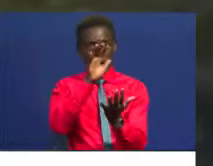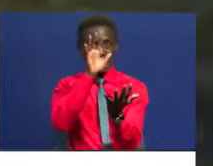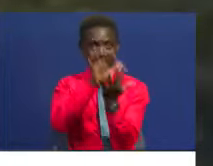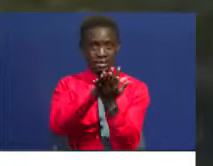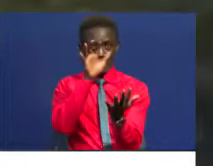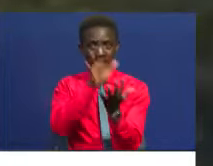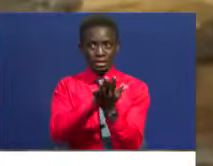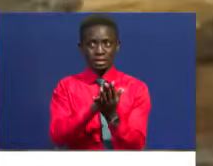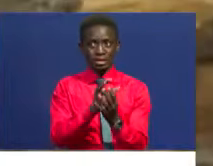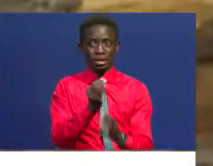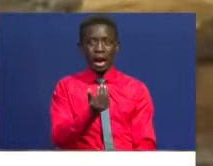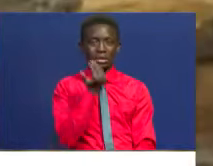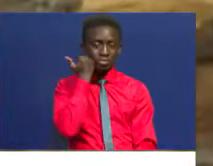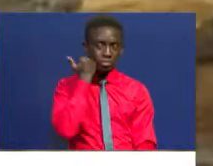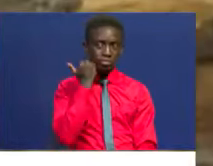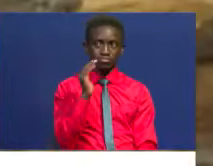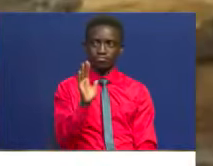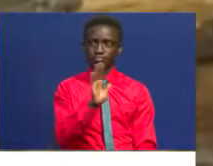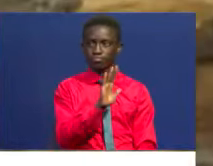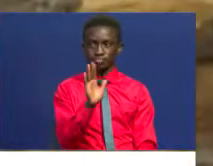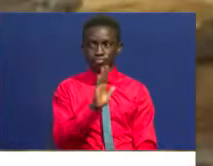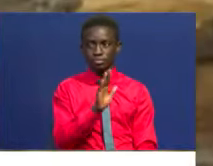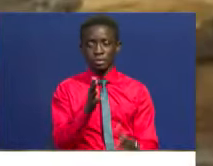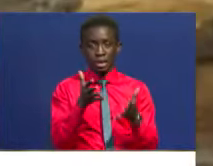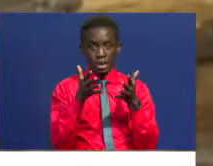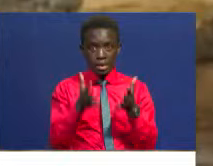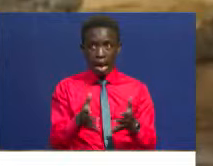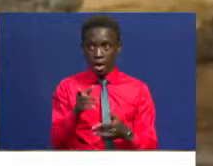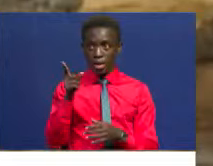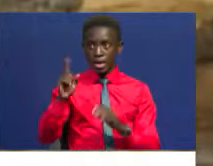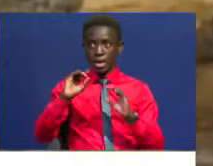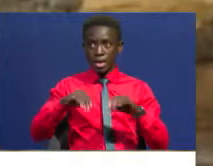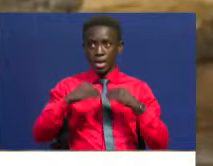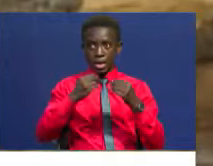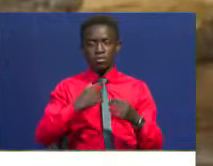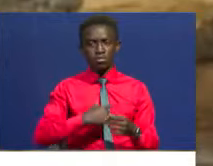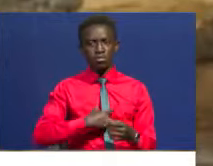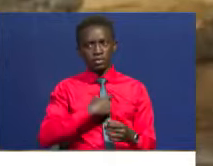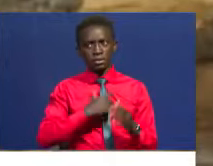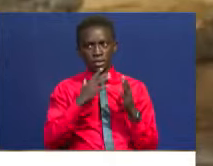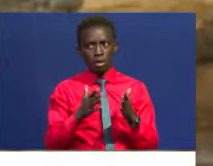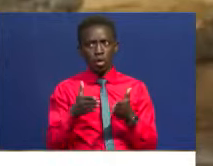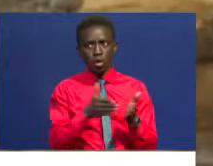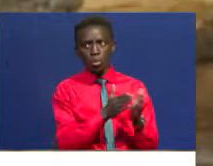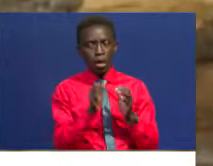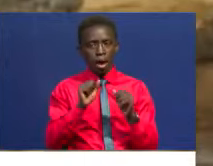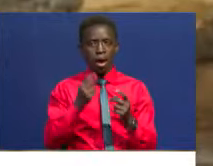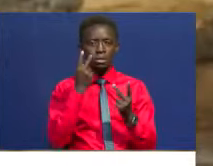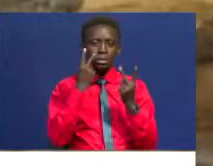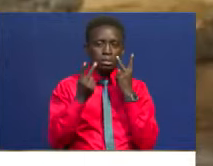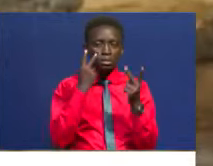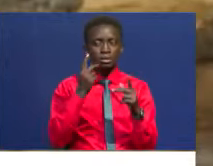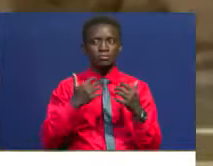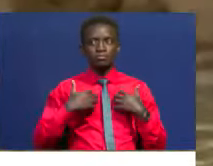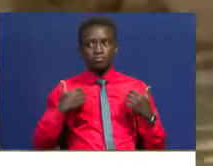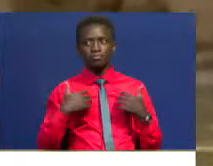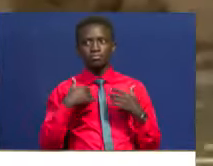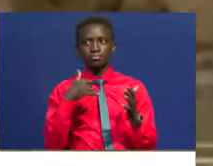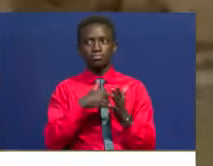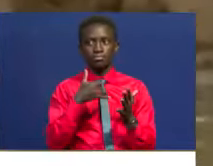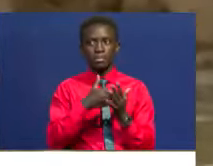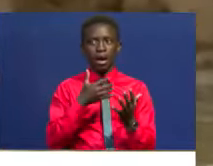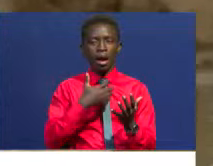Central Island National Park offers tourist opportunities to view other wildlife, such as hippos.